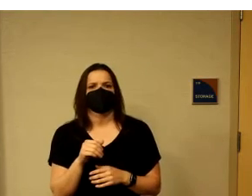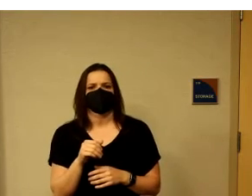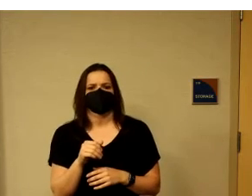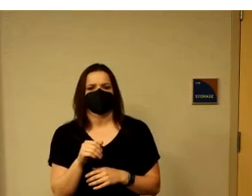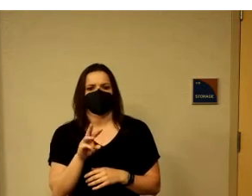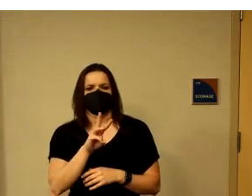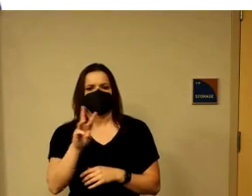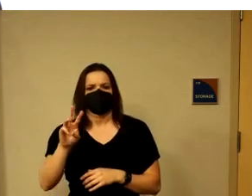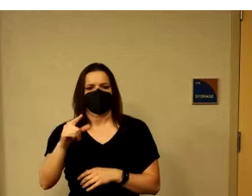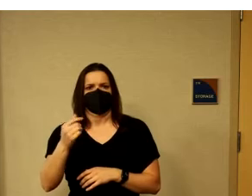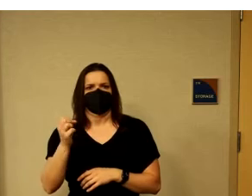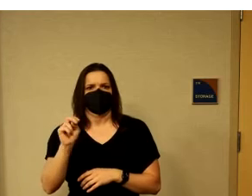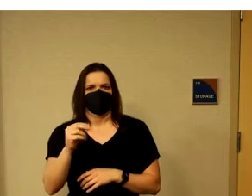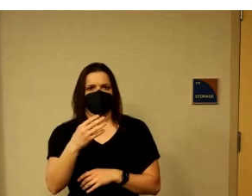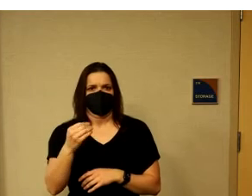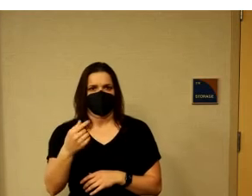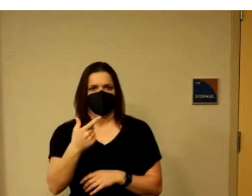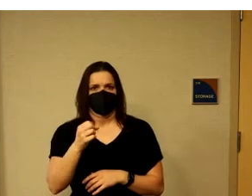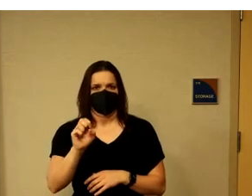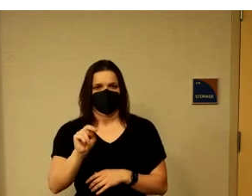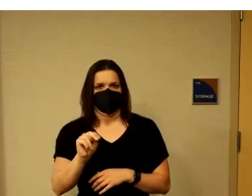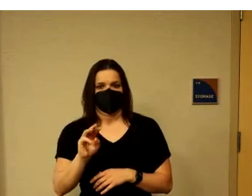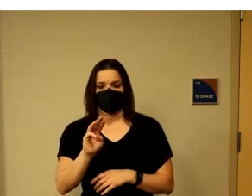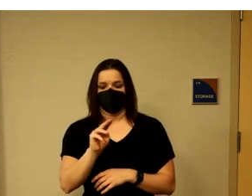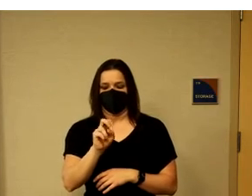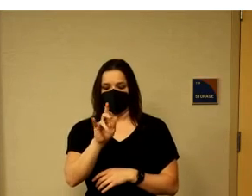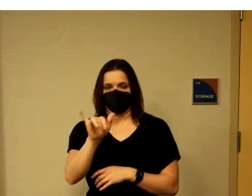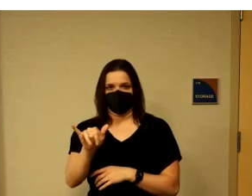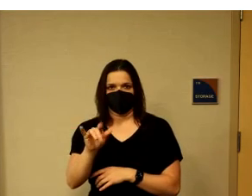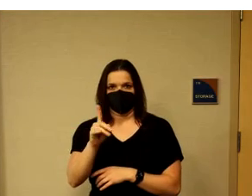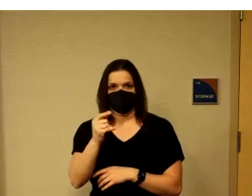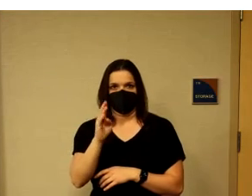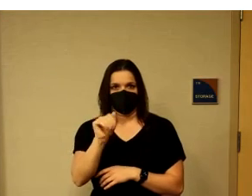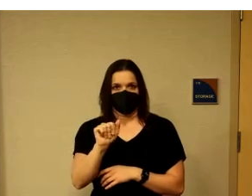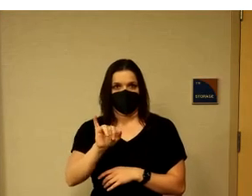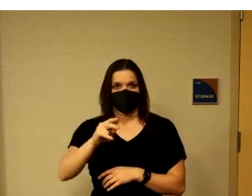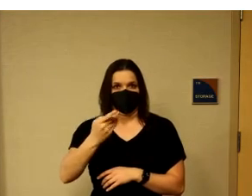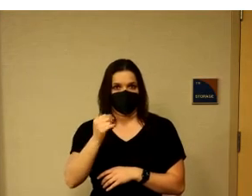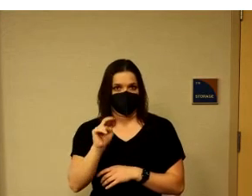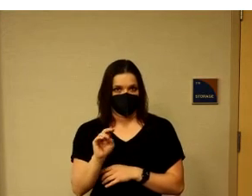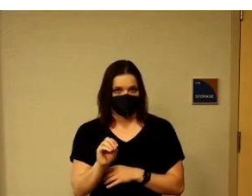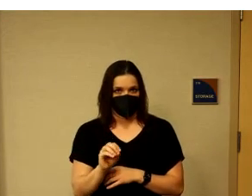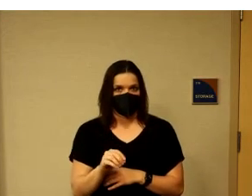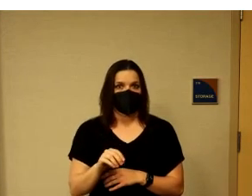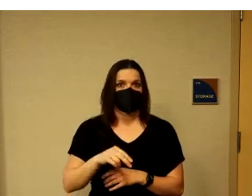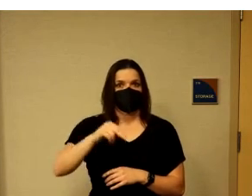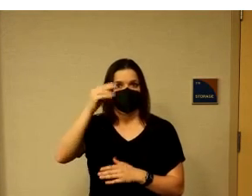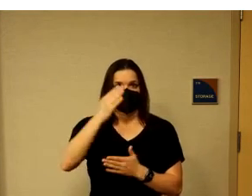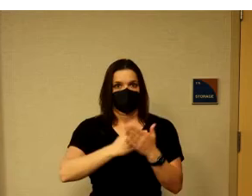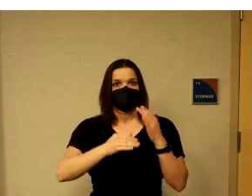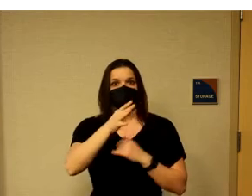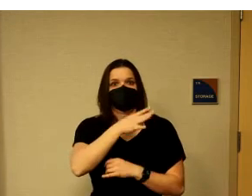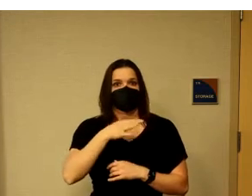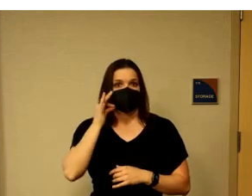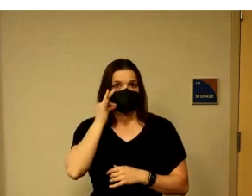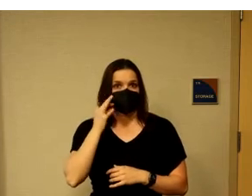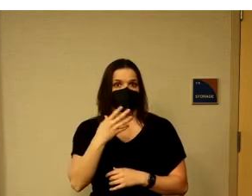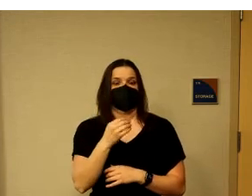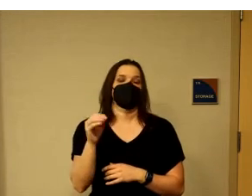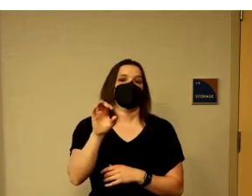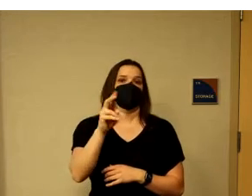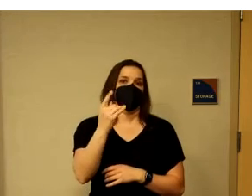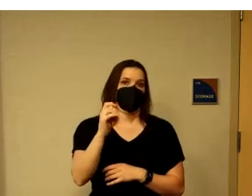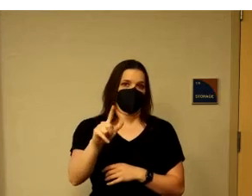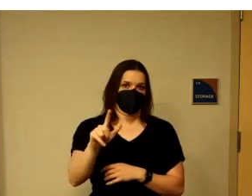such as West Goshen and Goshen, Mooney Boulevard, Dainua Boulevard, Ivanhoe, North Part or Farmersville in the